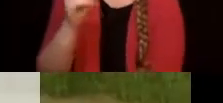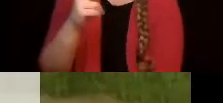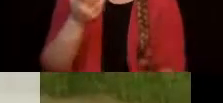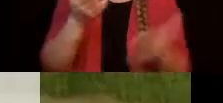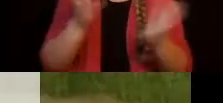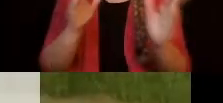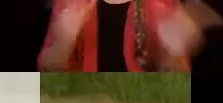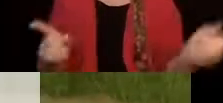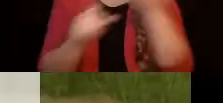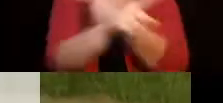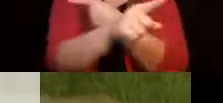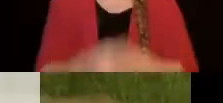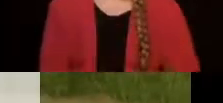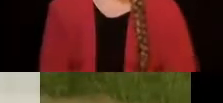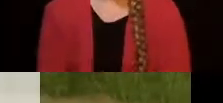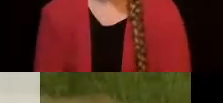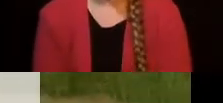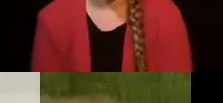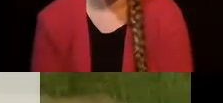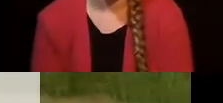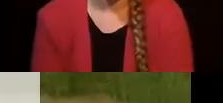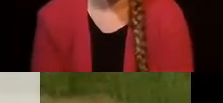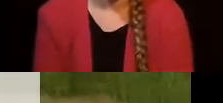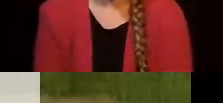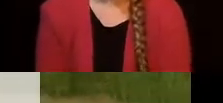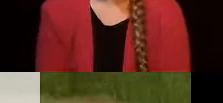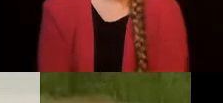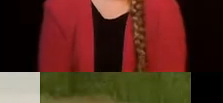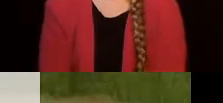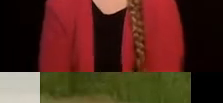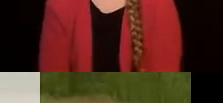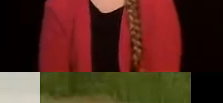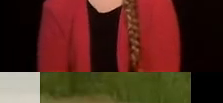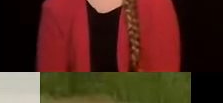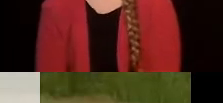So this one, this next slide is huge.